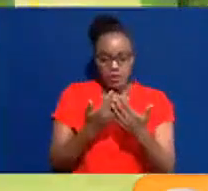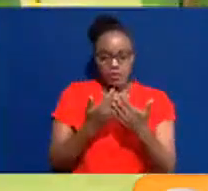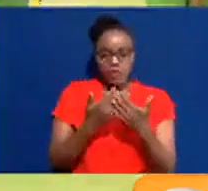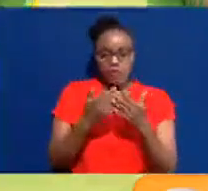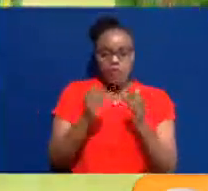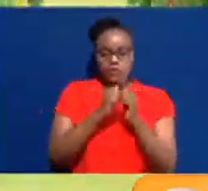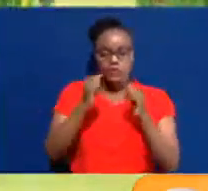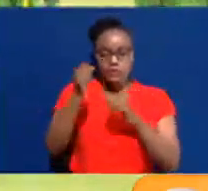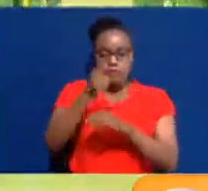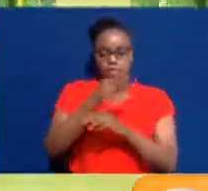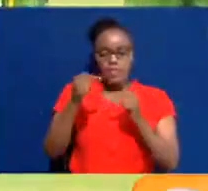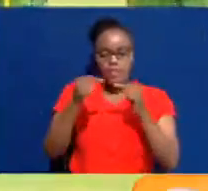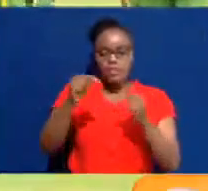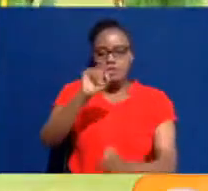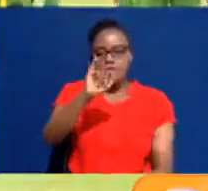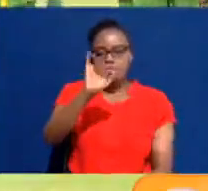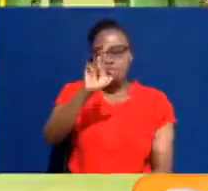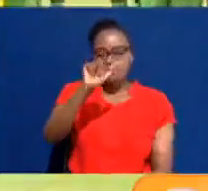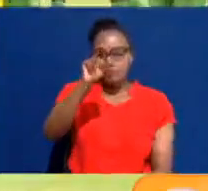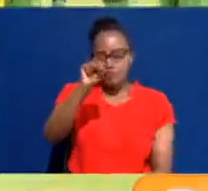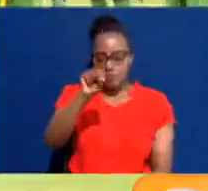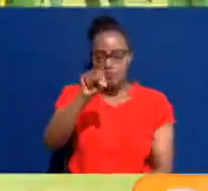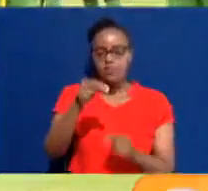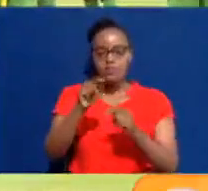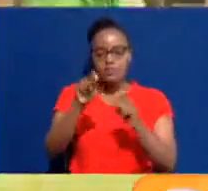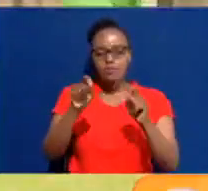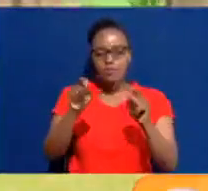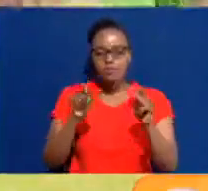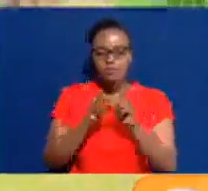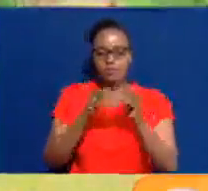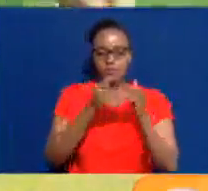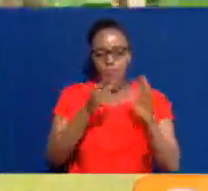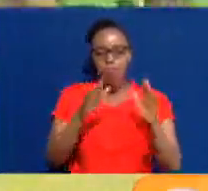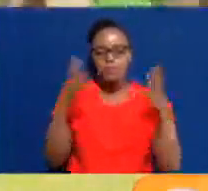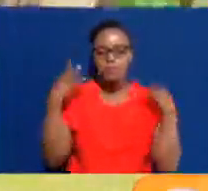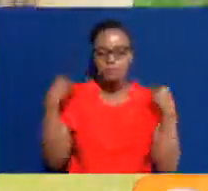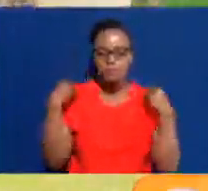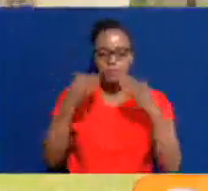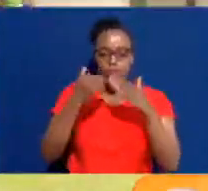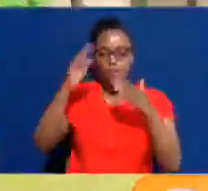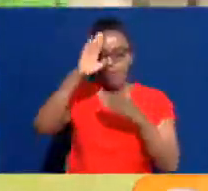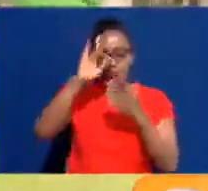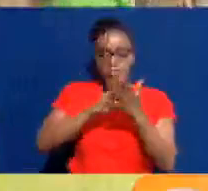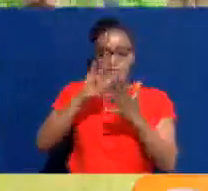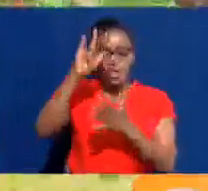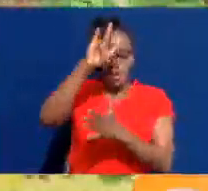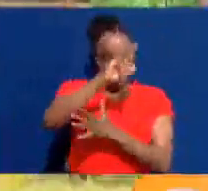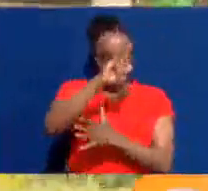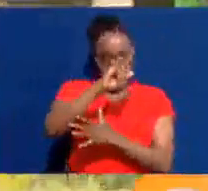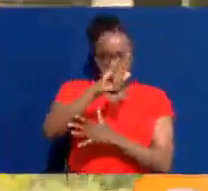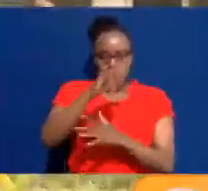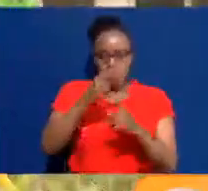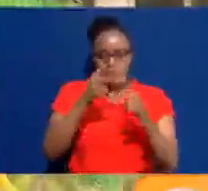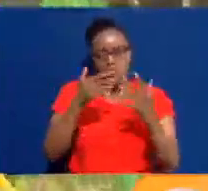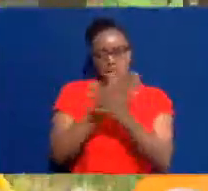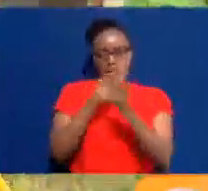against Iran on Tuesday night. The team had an open training session Saturday morning ahead of Sunday's departure for the international